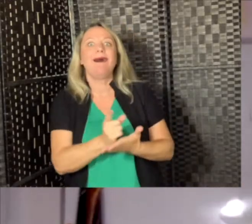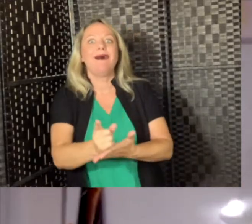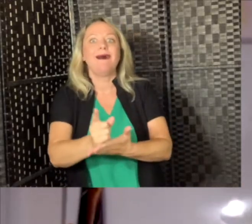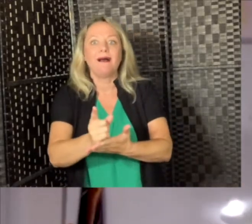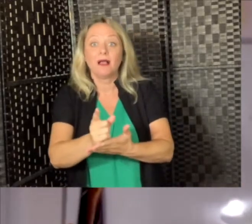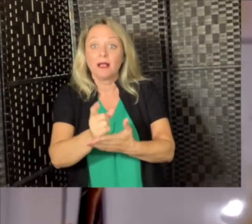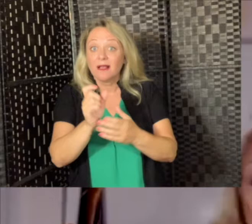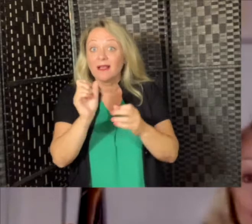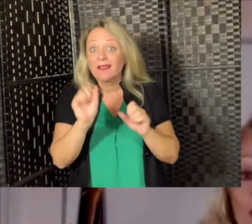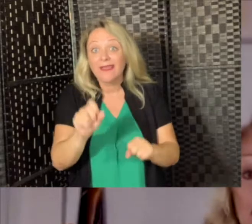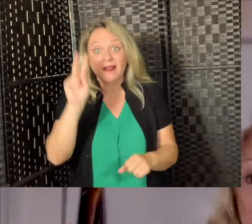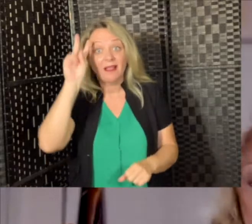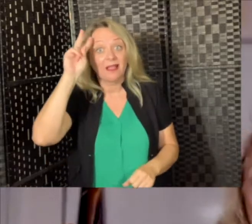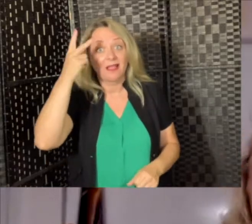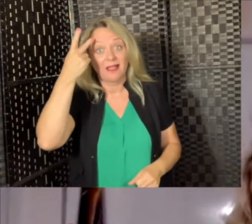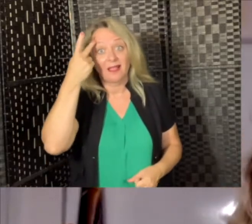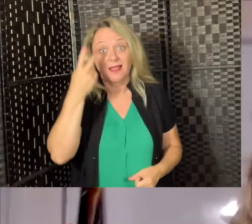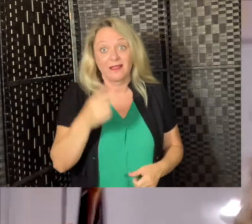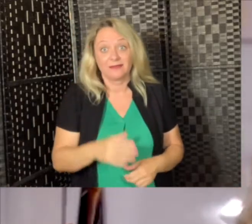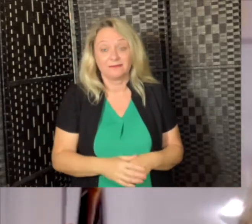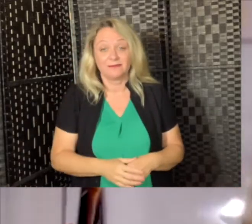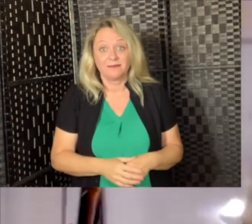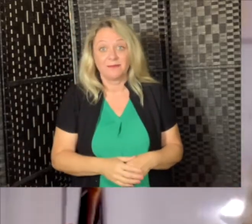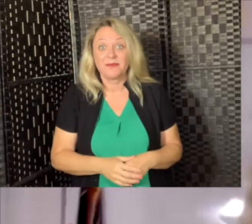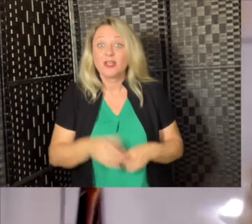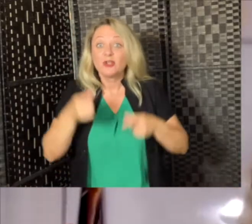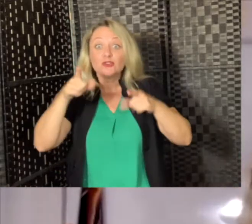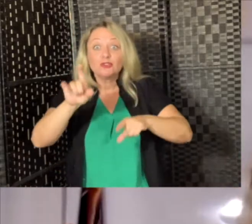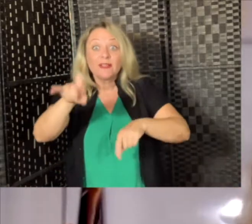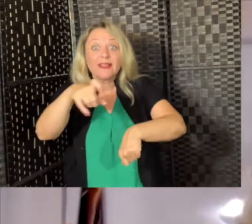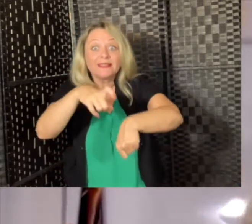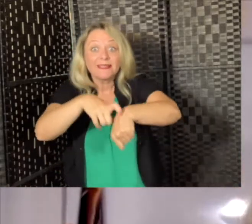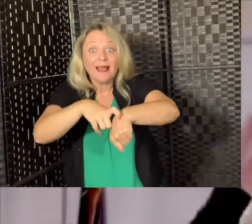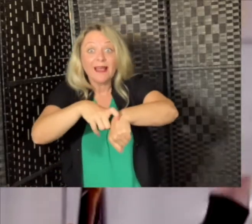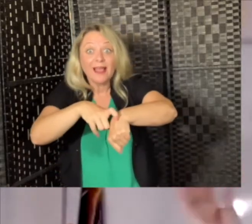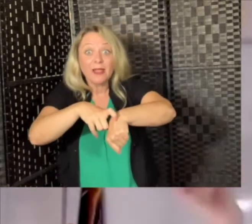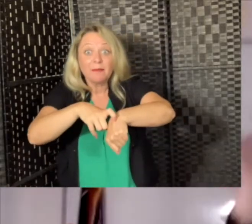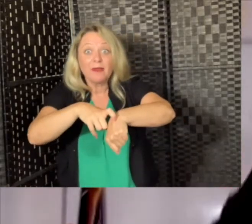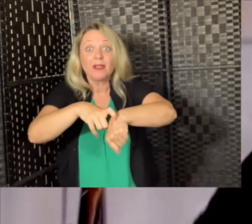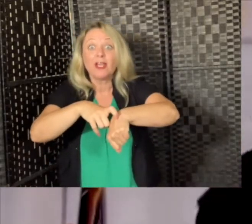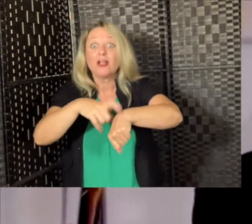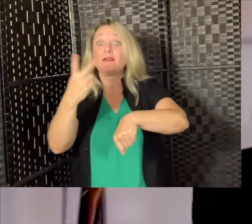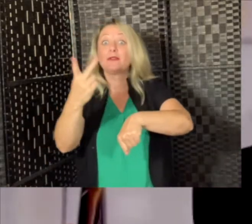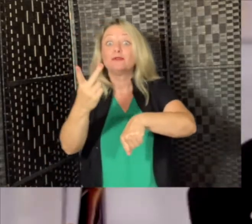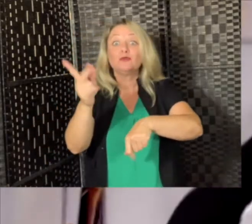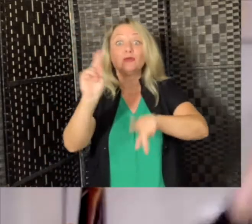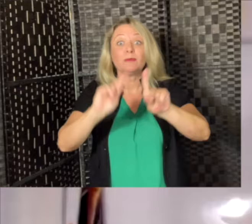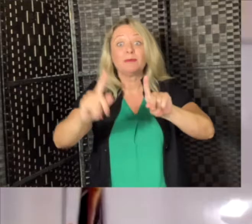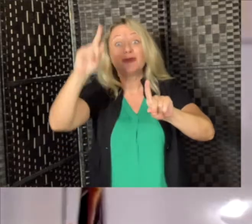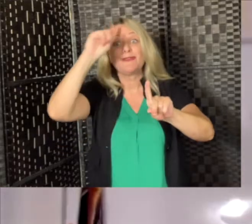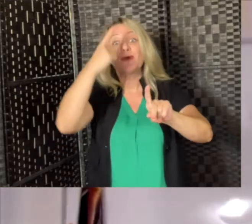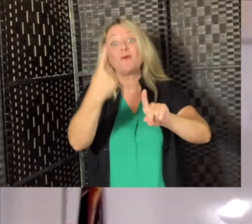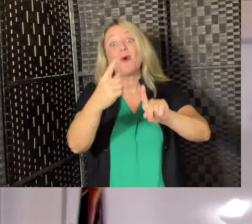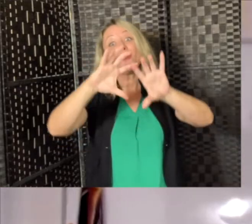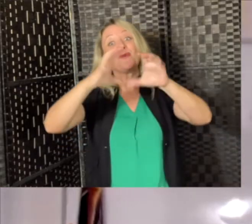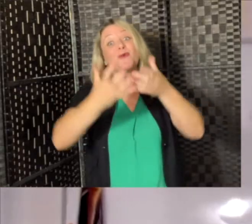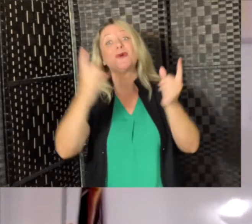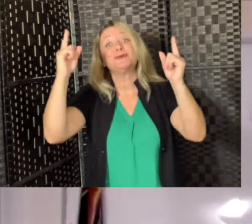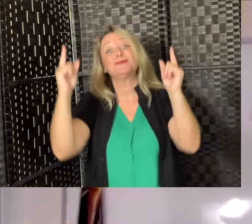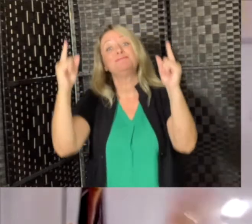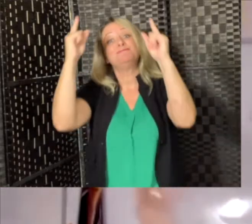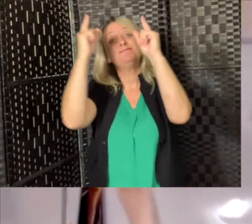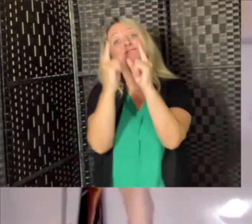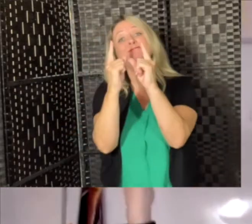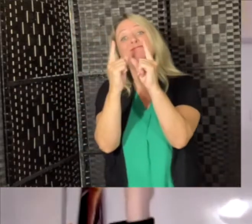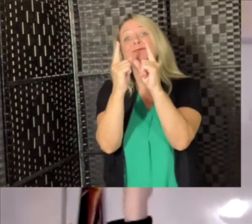love stage, the feeling is there's one world. Gertrude and Fenton are on the same world. We